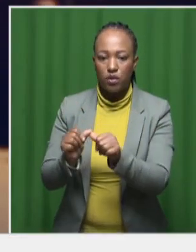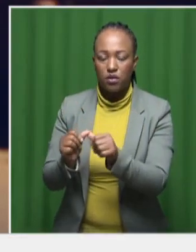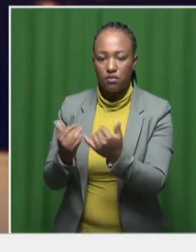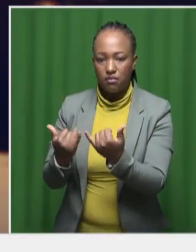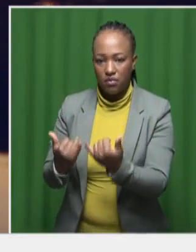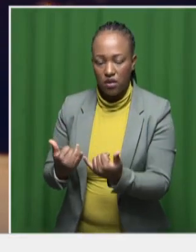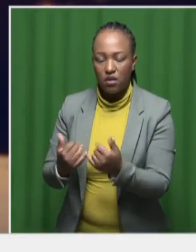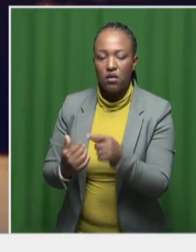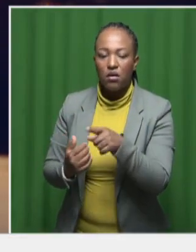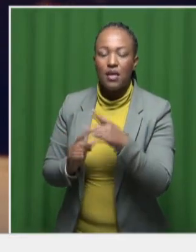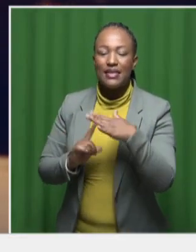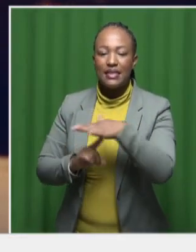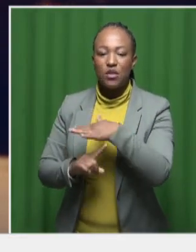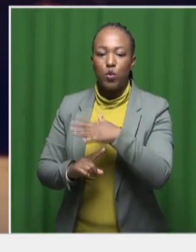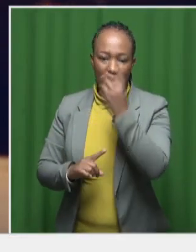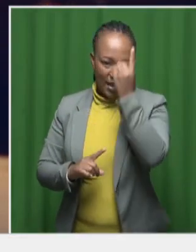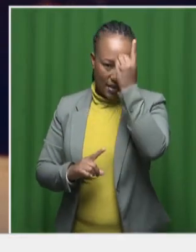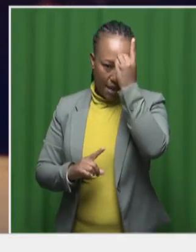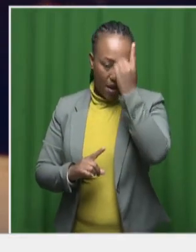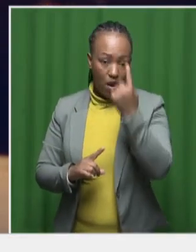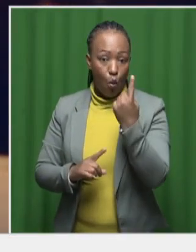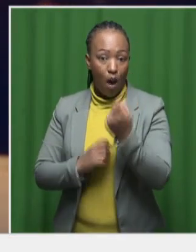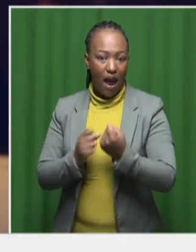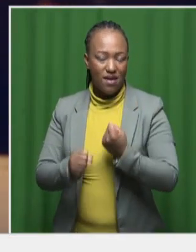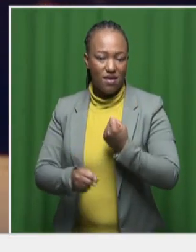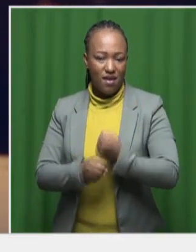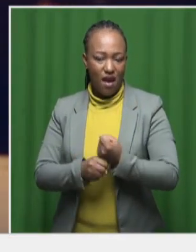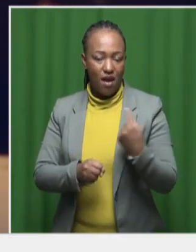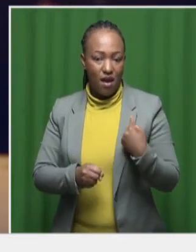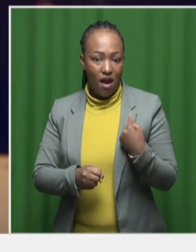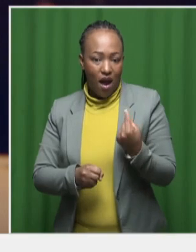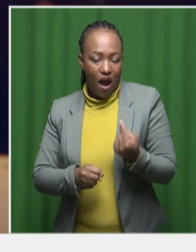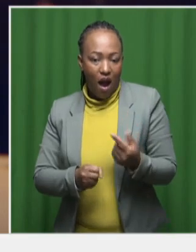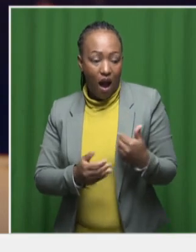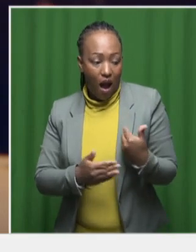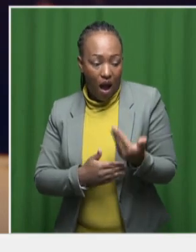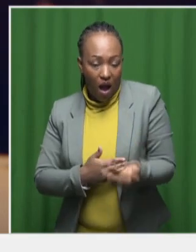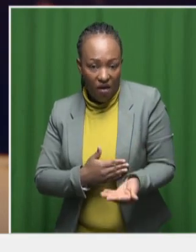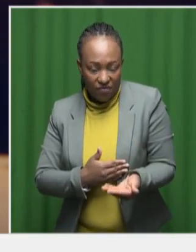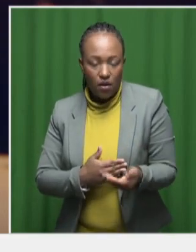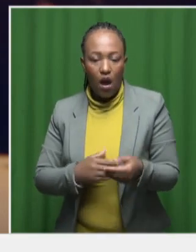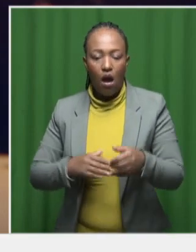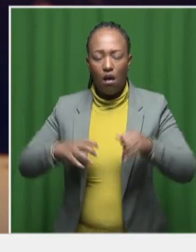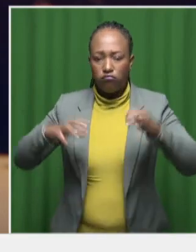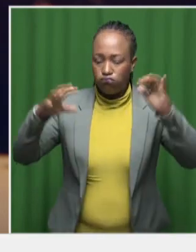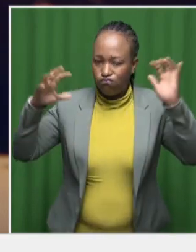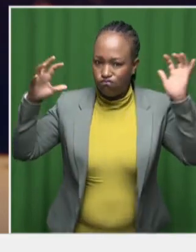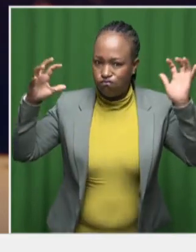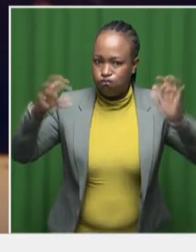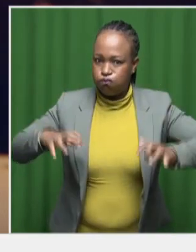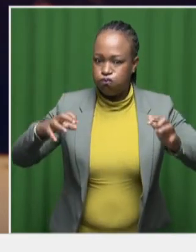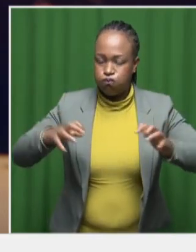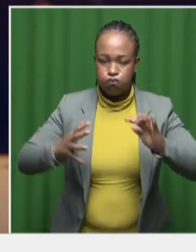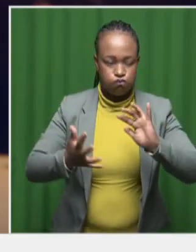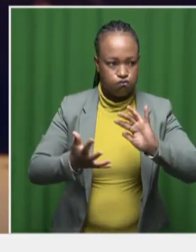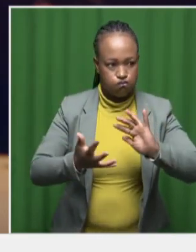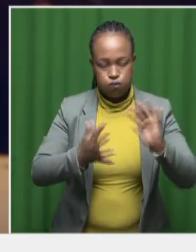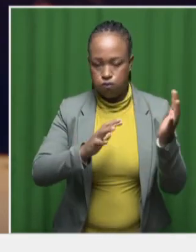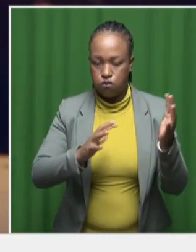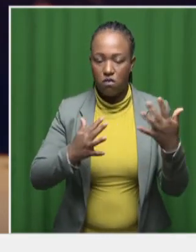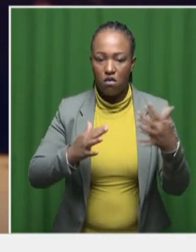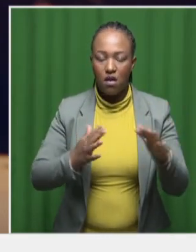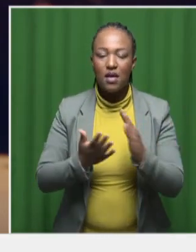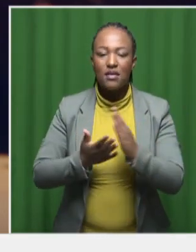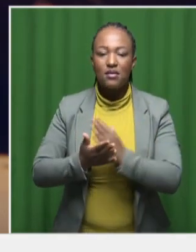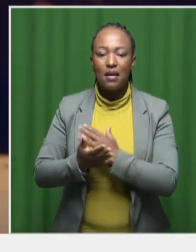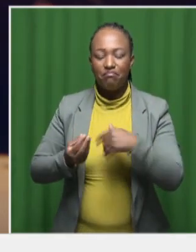take a look at the situation in eThekwini a year after the flooding in the area. So some families are saying that their houses